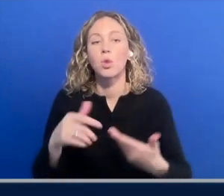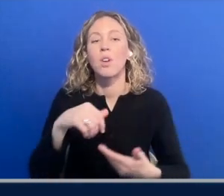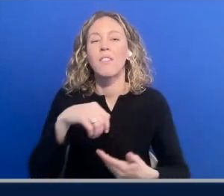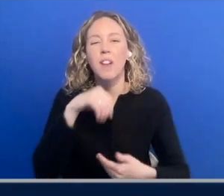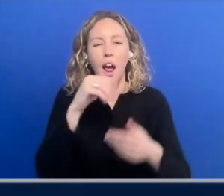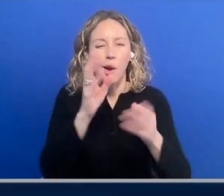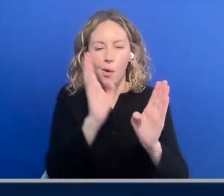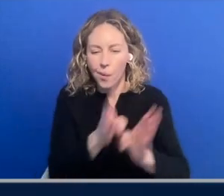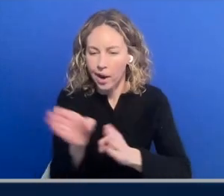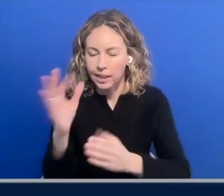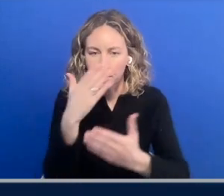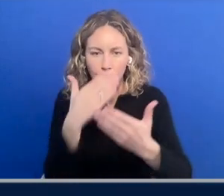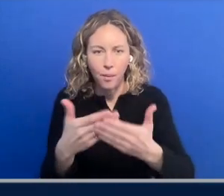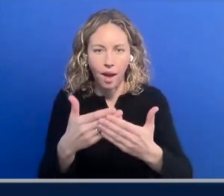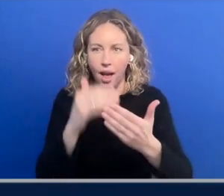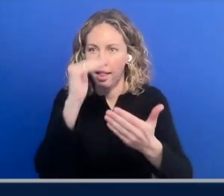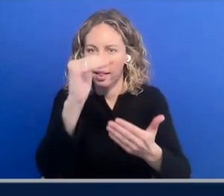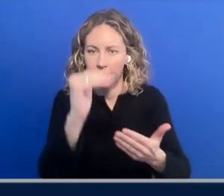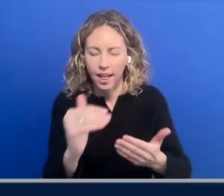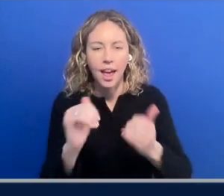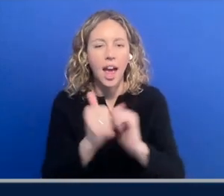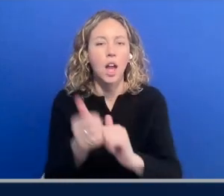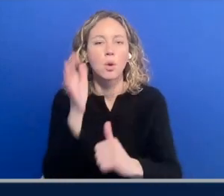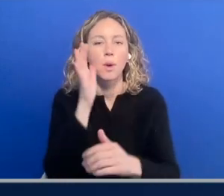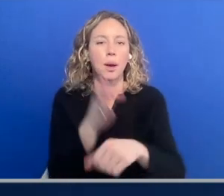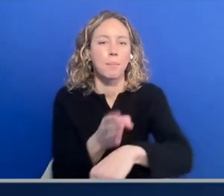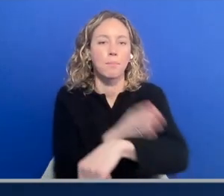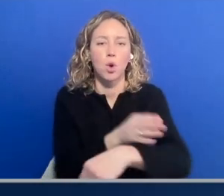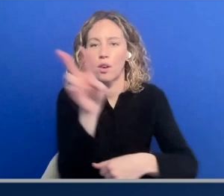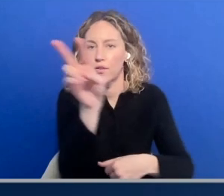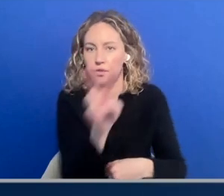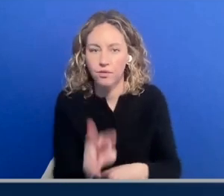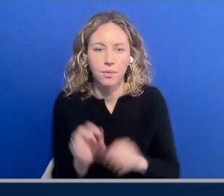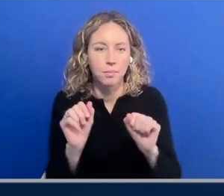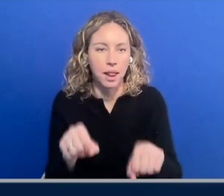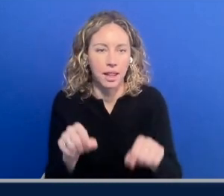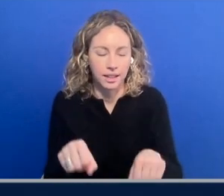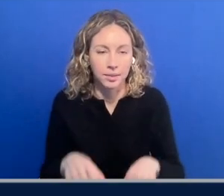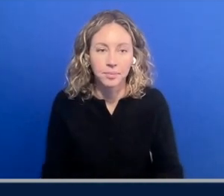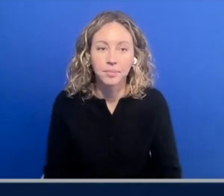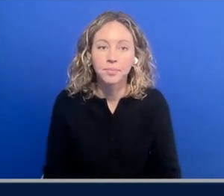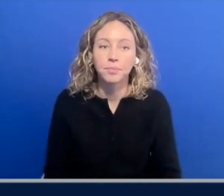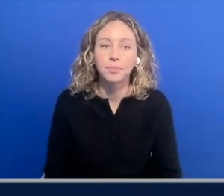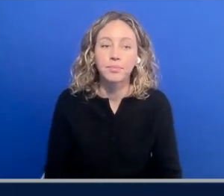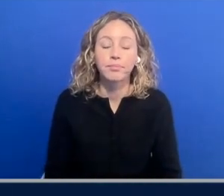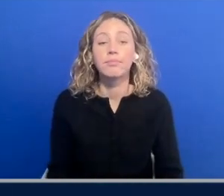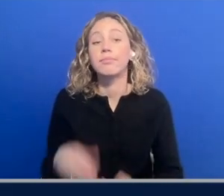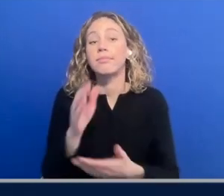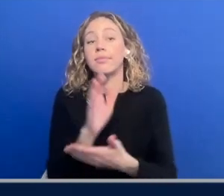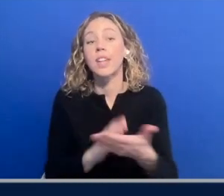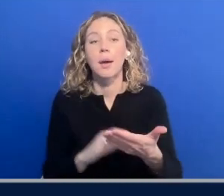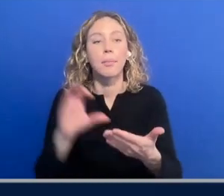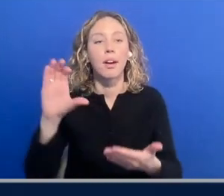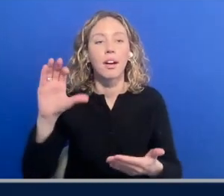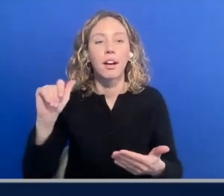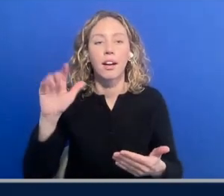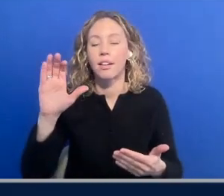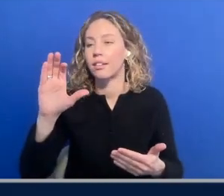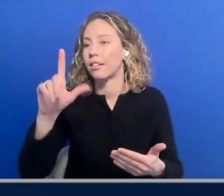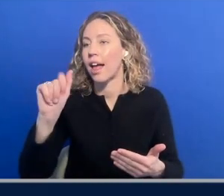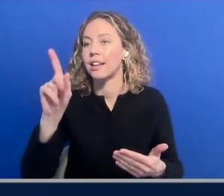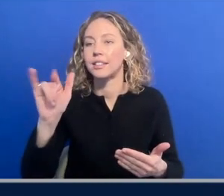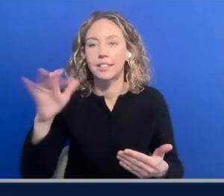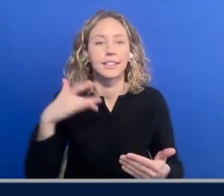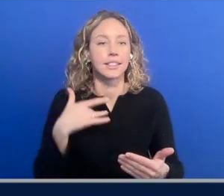can we improve the readability of it? The class names that might be like it's not very readily